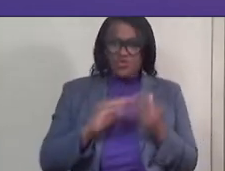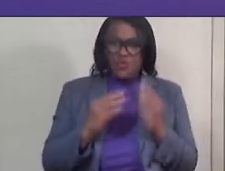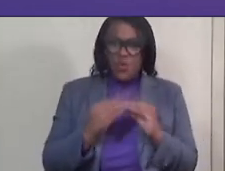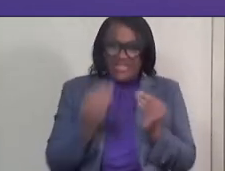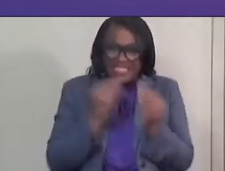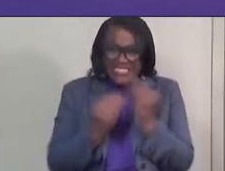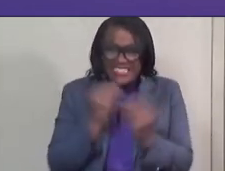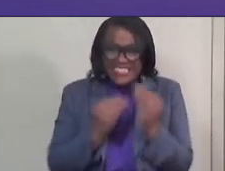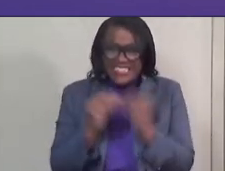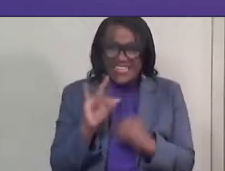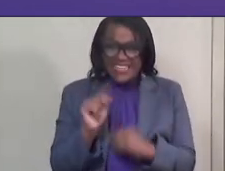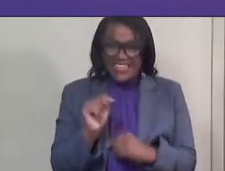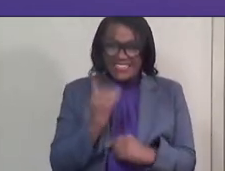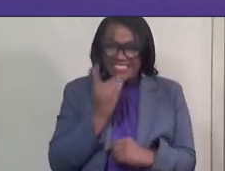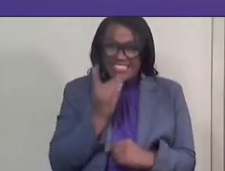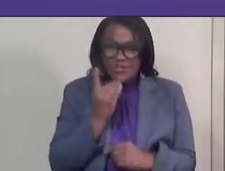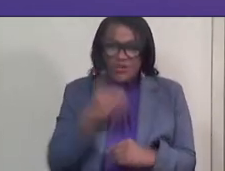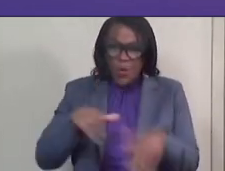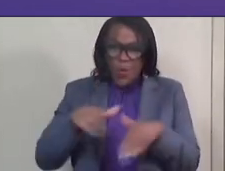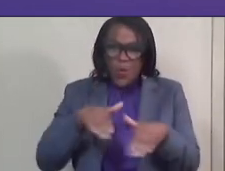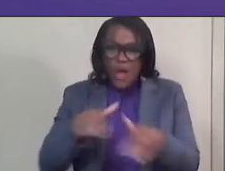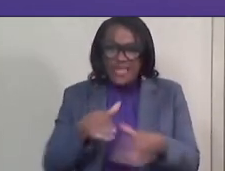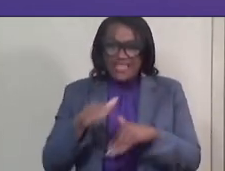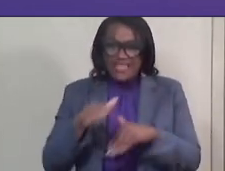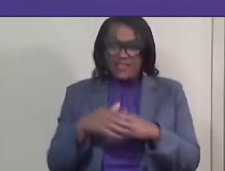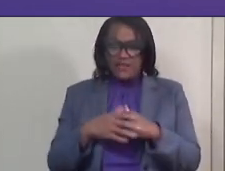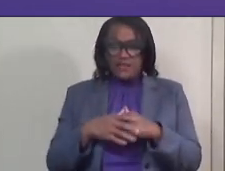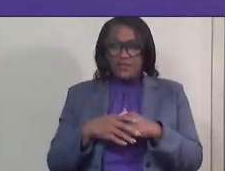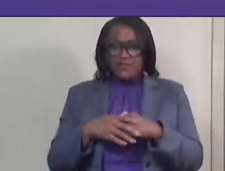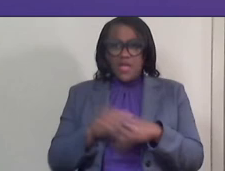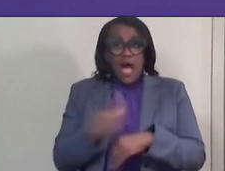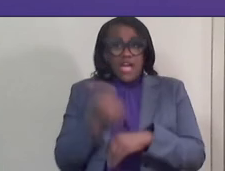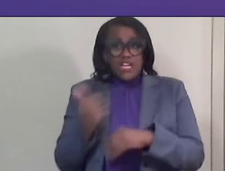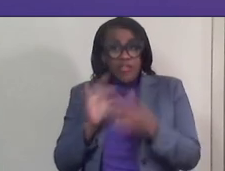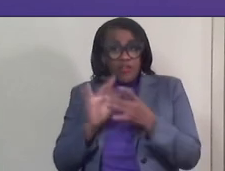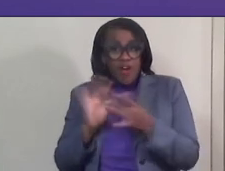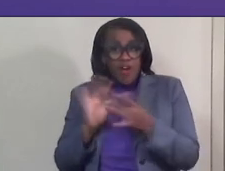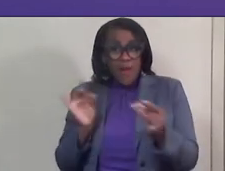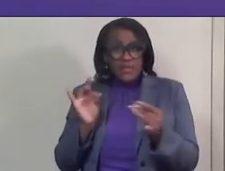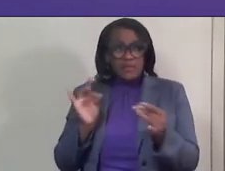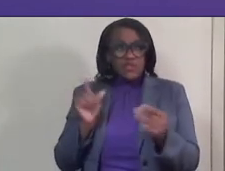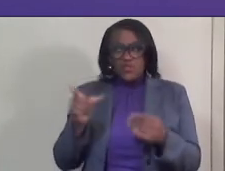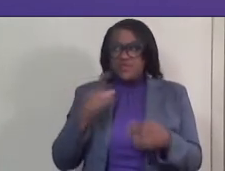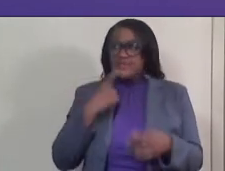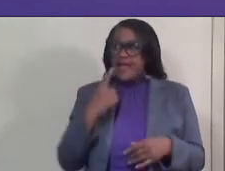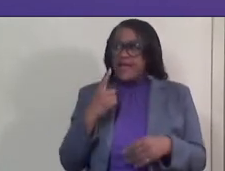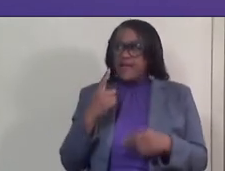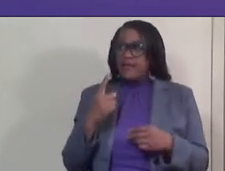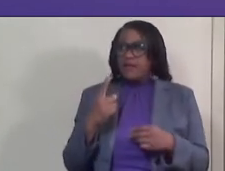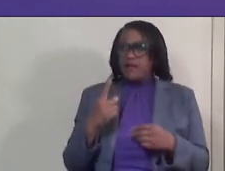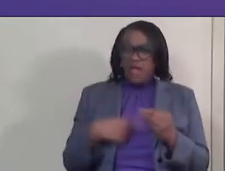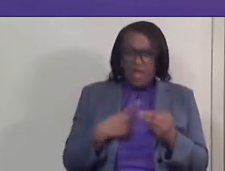and walking it. There was another comment earlier too about